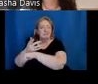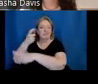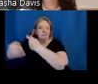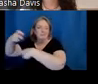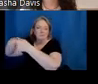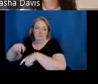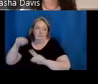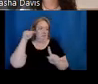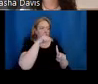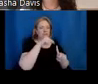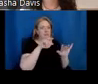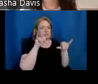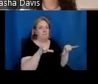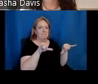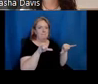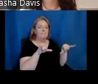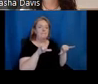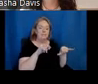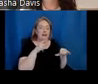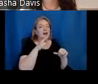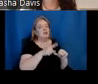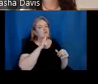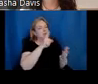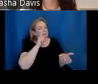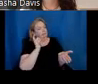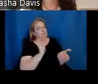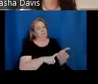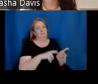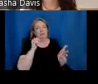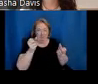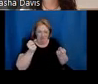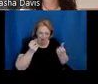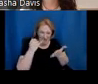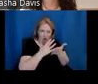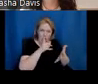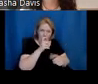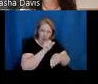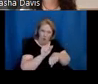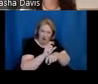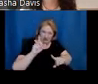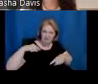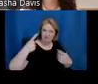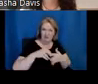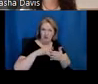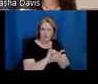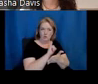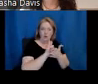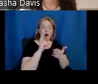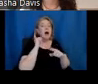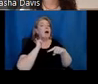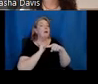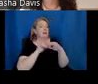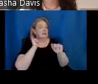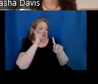the countless artists who lived and worked in New York, but also to the specific creative hive that was and